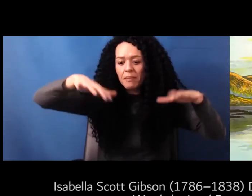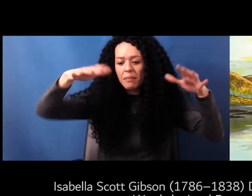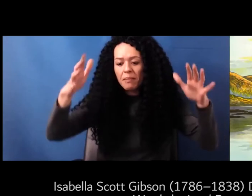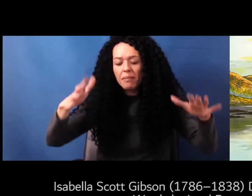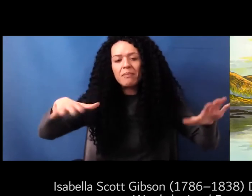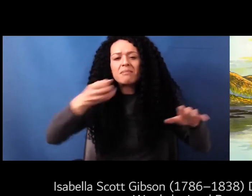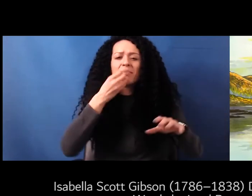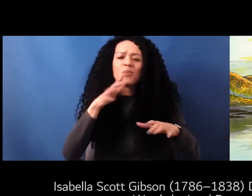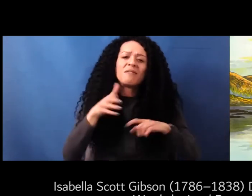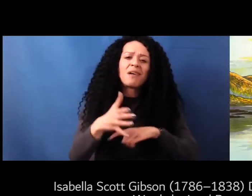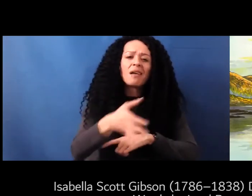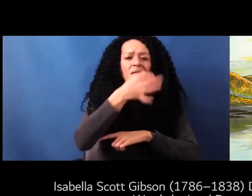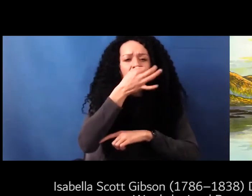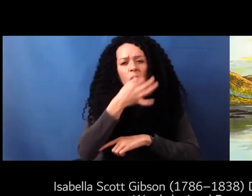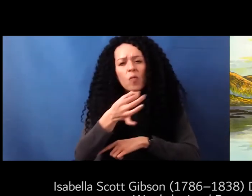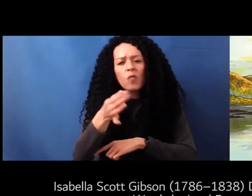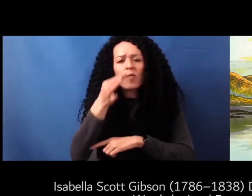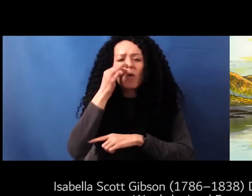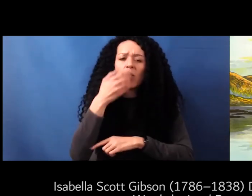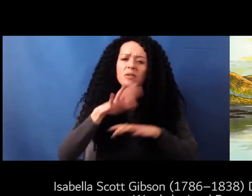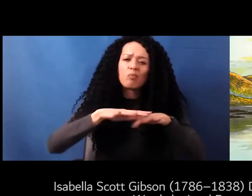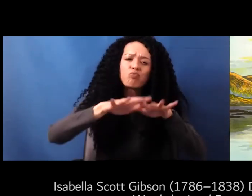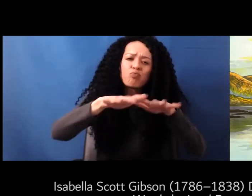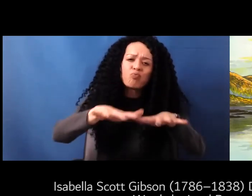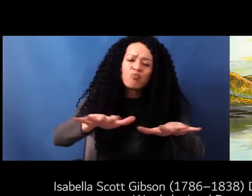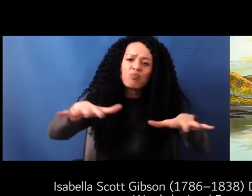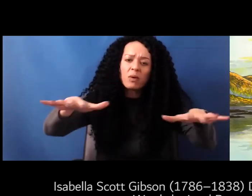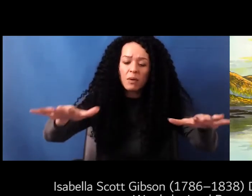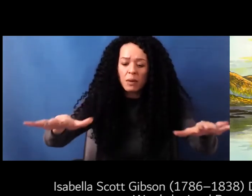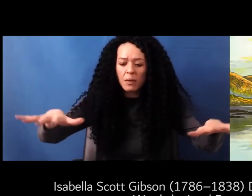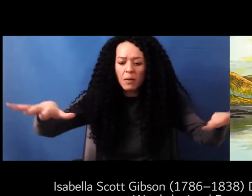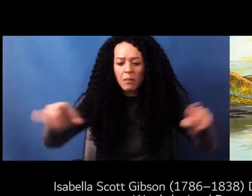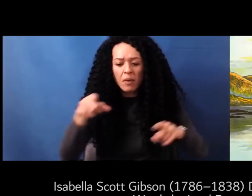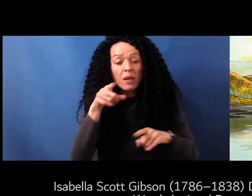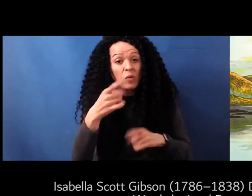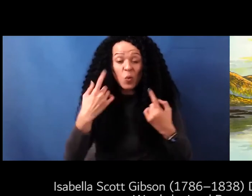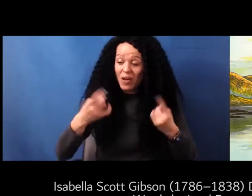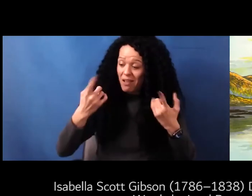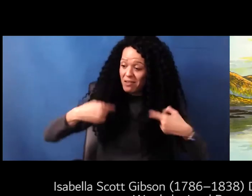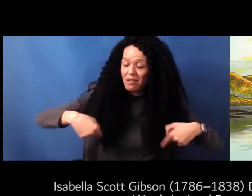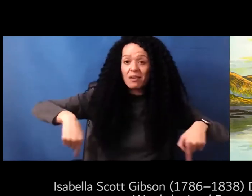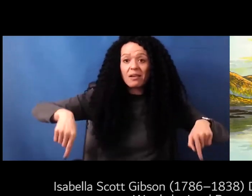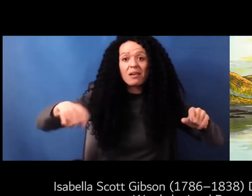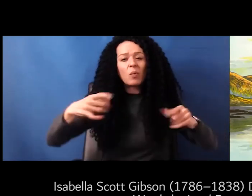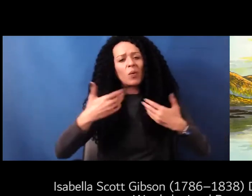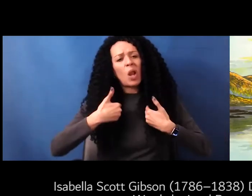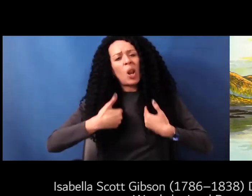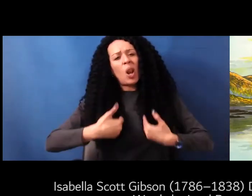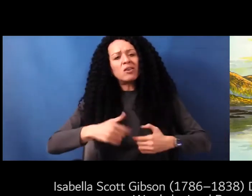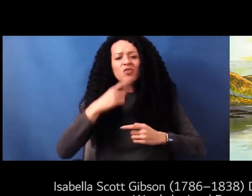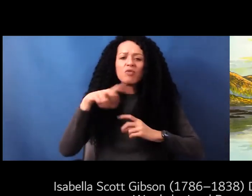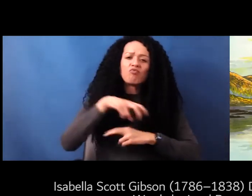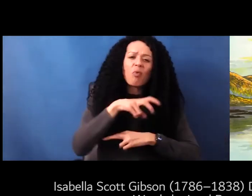garden of roses, in you let the minions of luxury